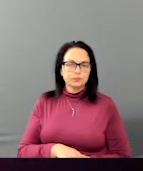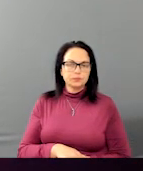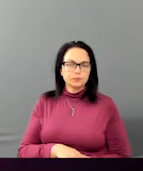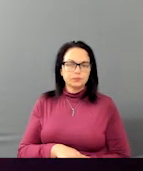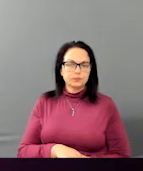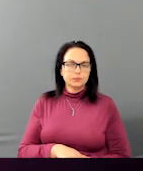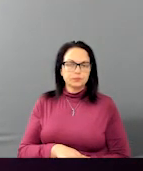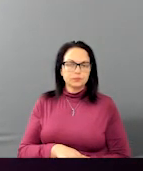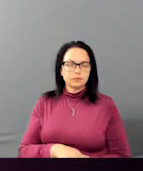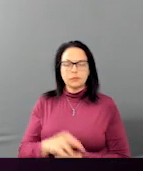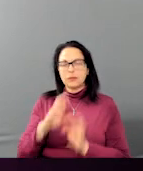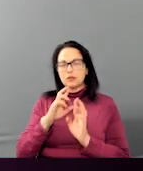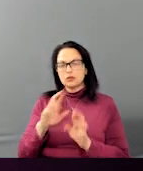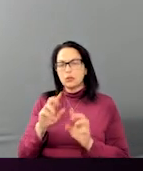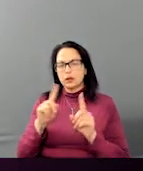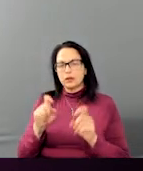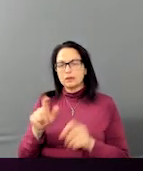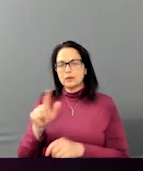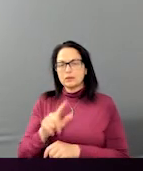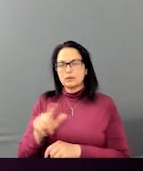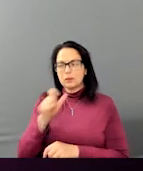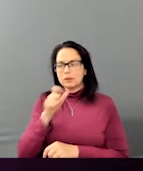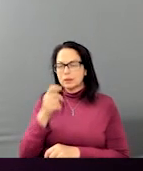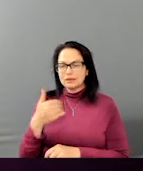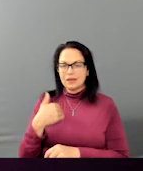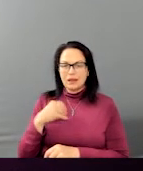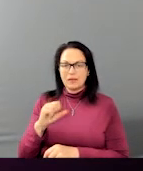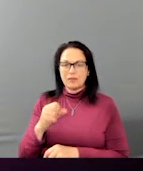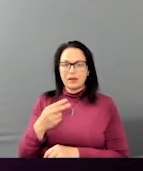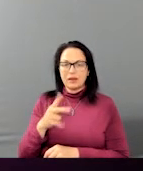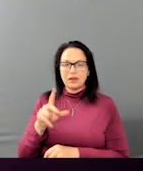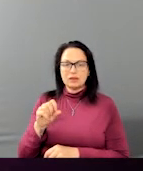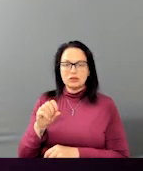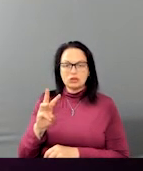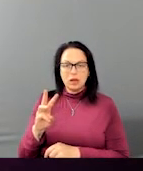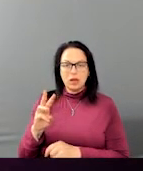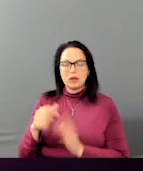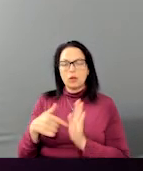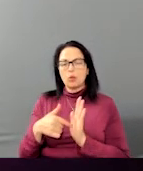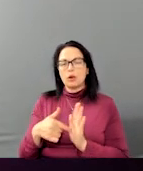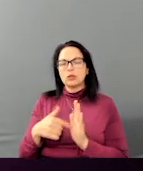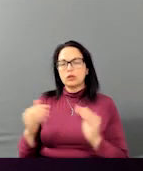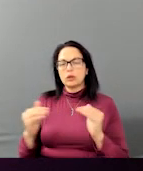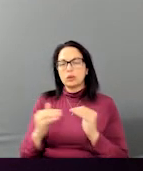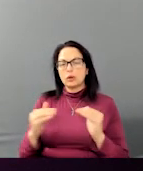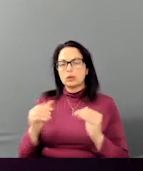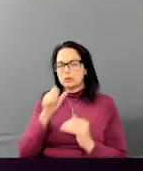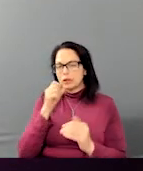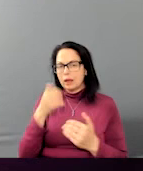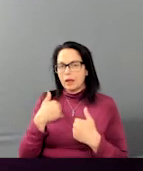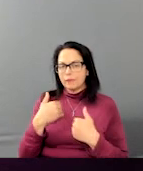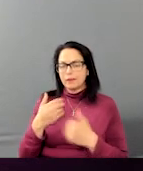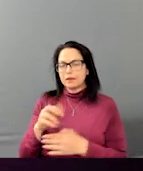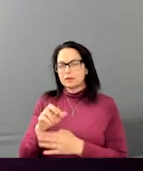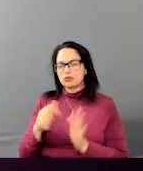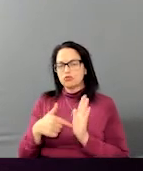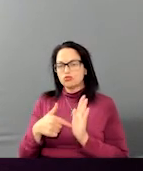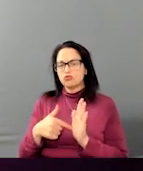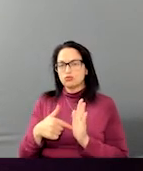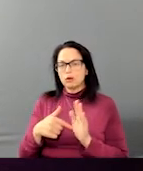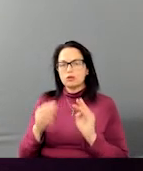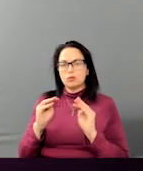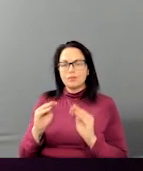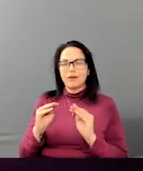So React testing library doesn't have a shallow render equivalent. Its render method is full DOM